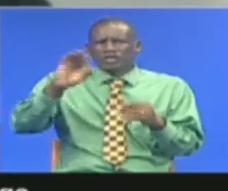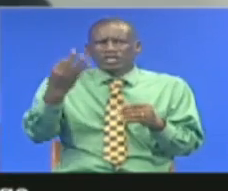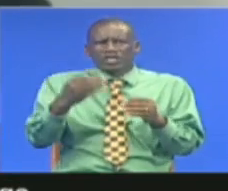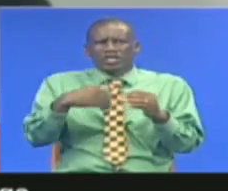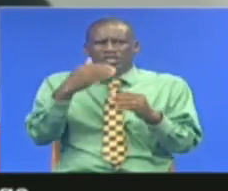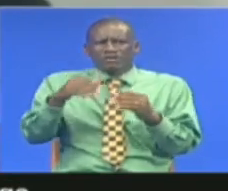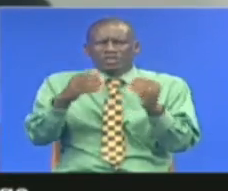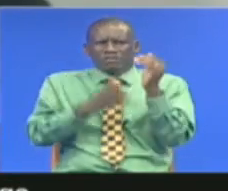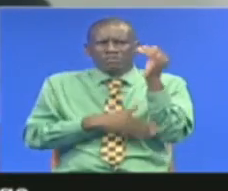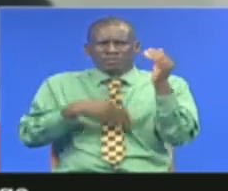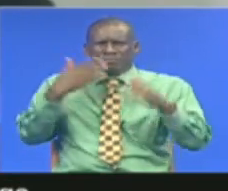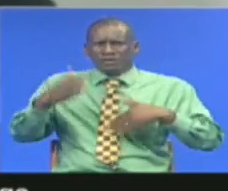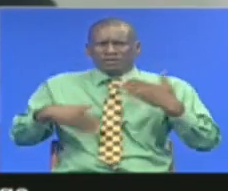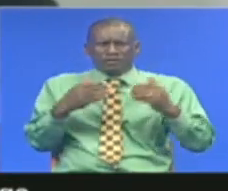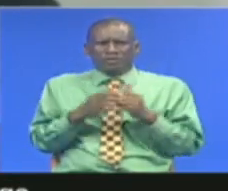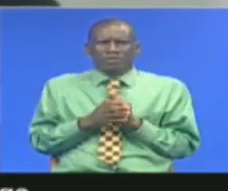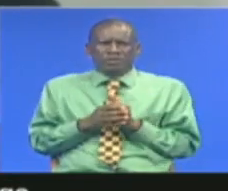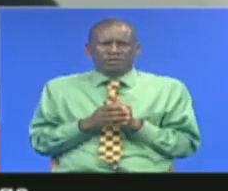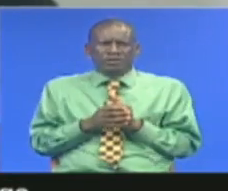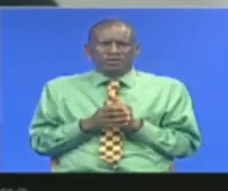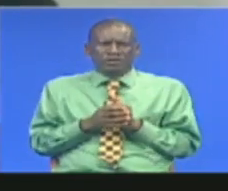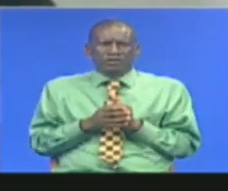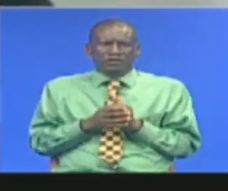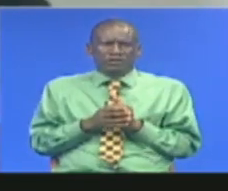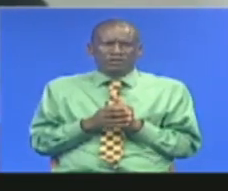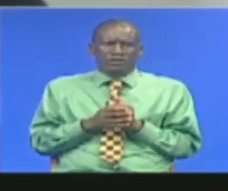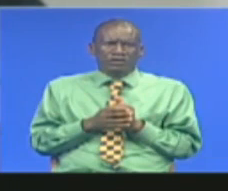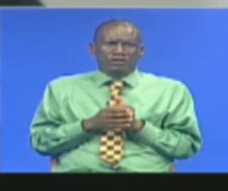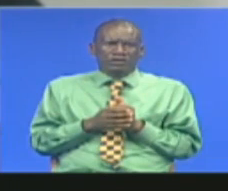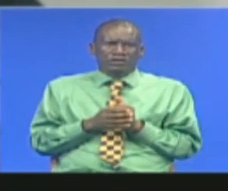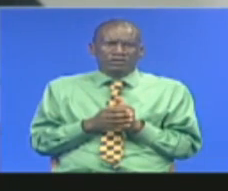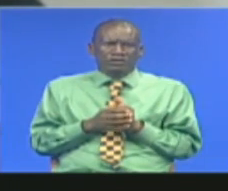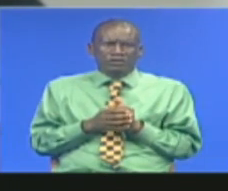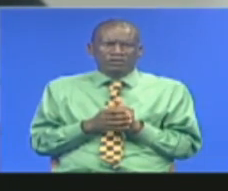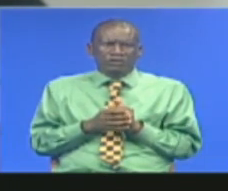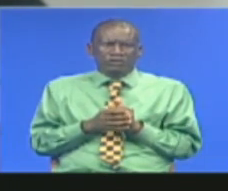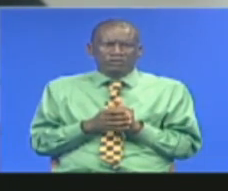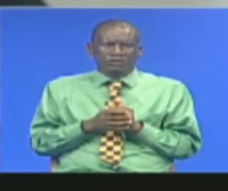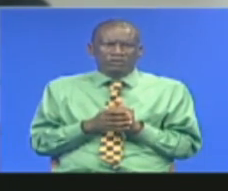poor conduct. We cannot allow a team to take law in their hands.